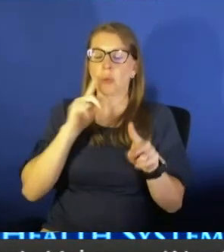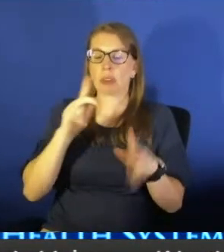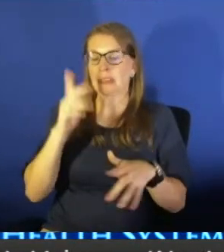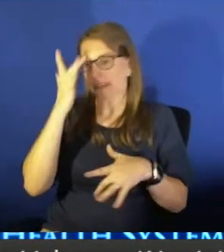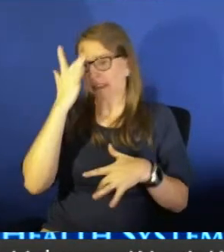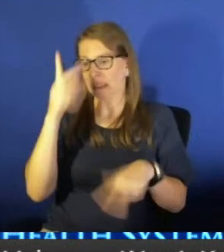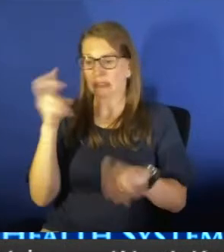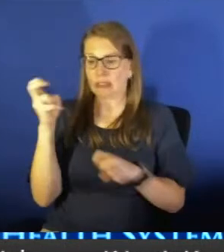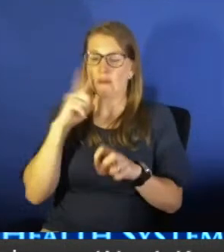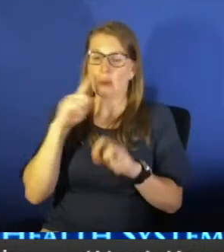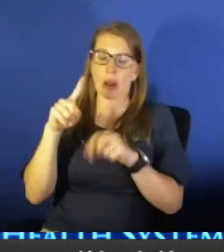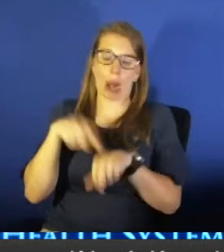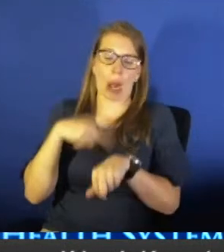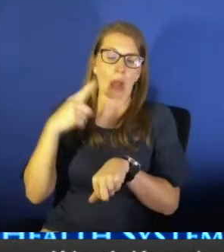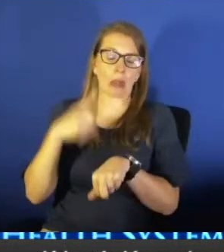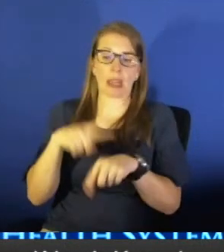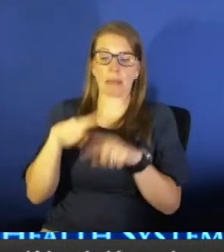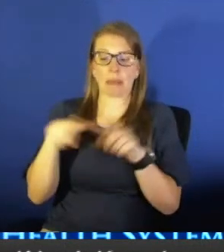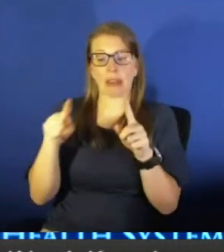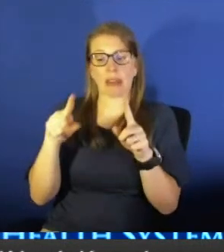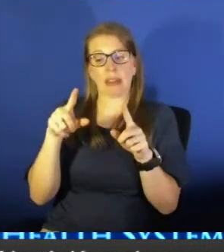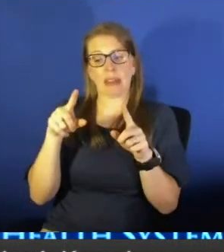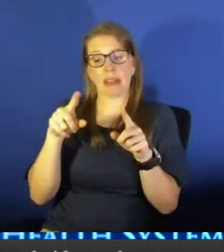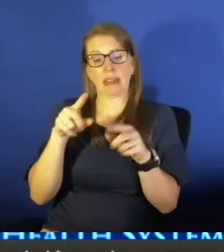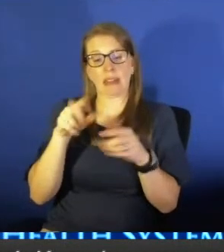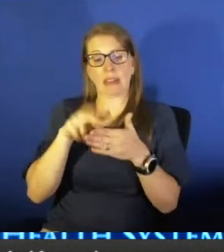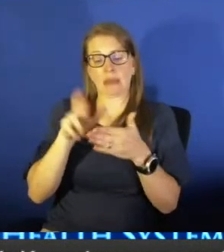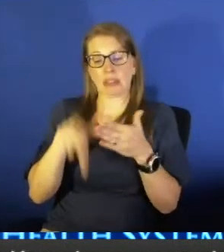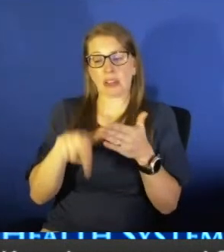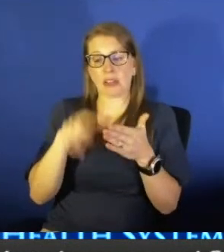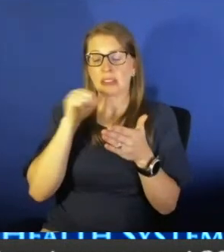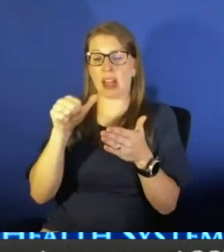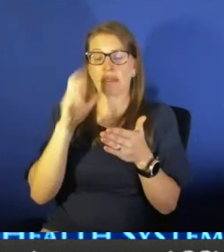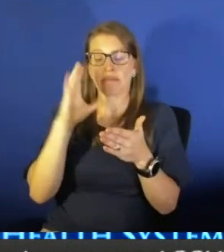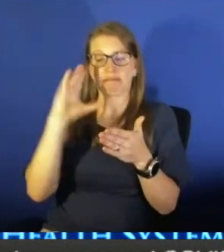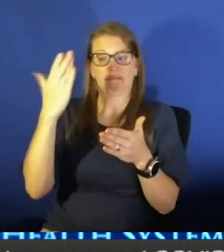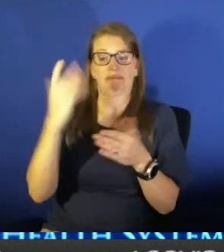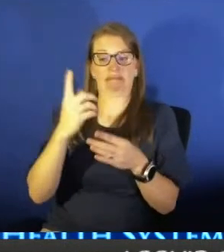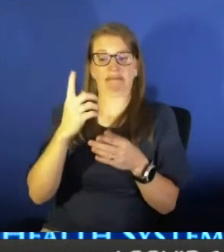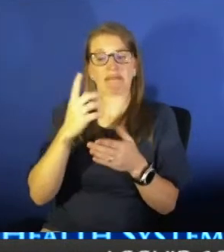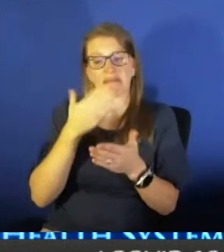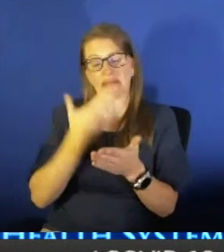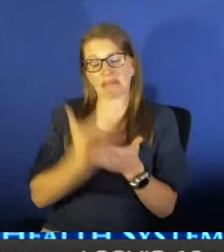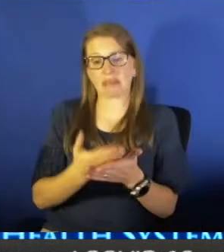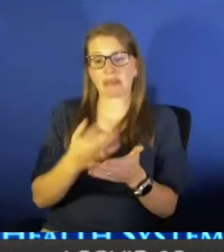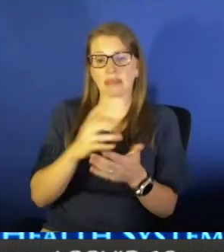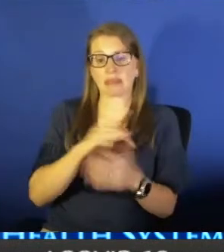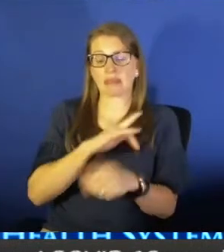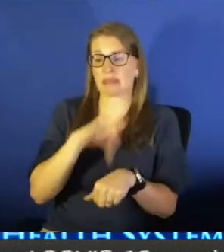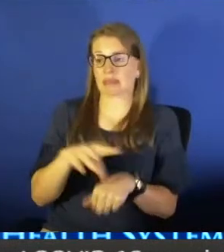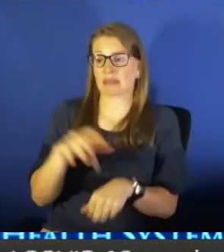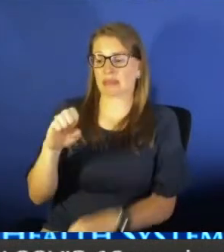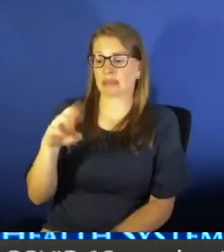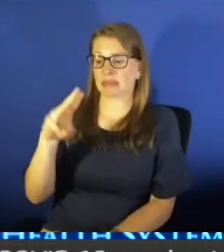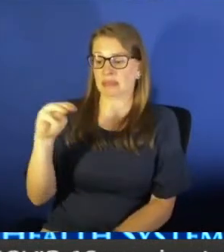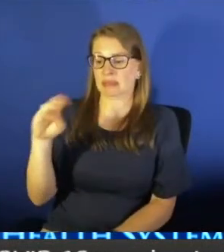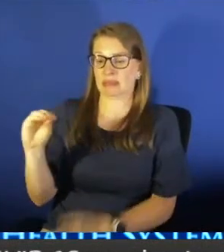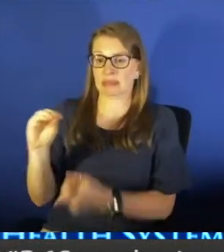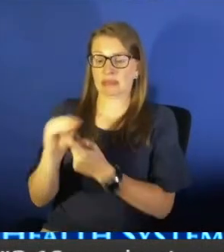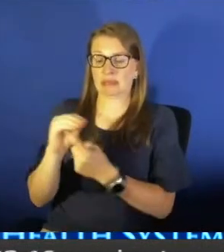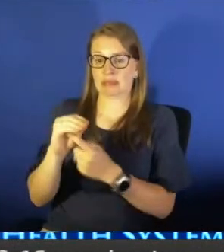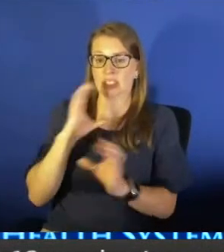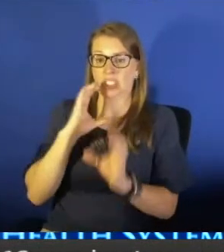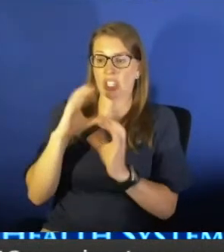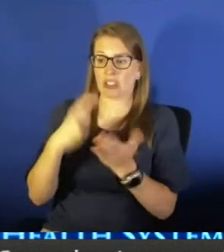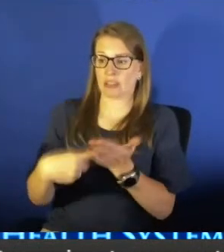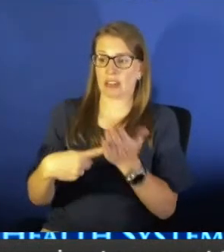poor prognosis. And the ECMO decision did not come lightly, because when you'd go up to go see one consult, you'd walk past 15 to